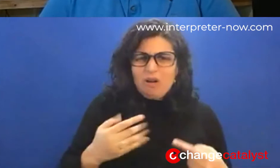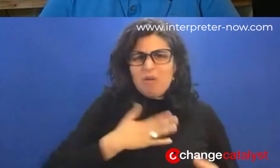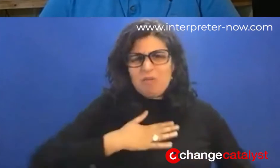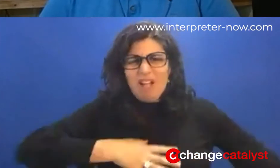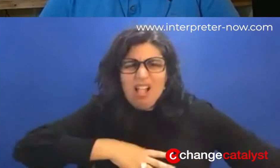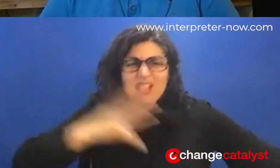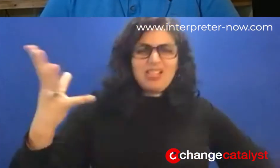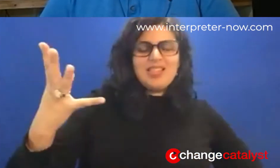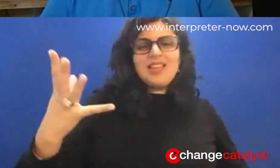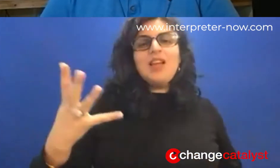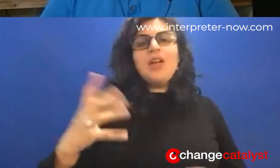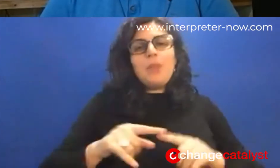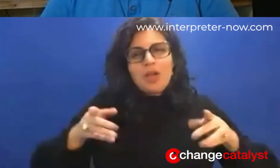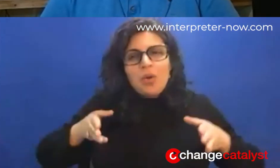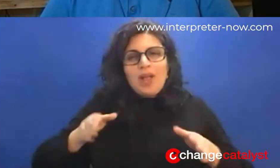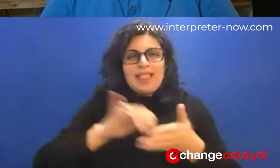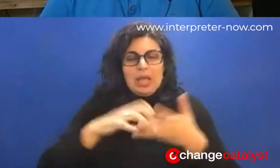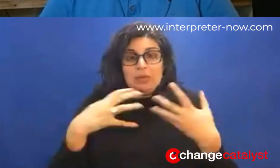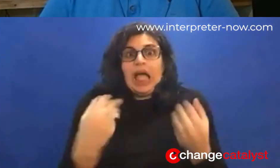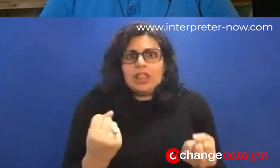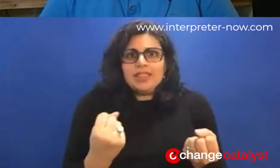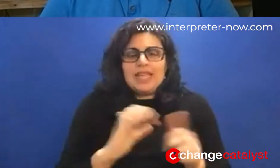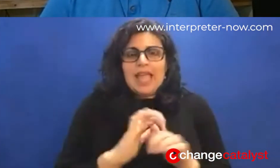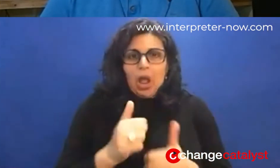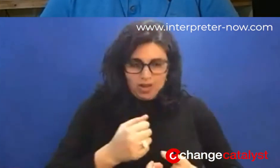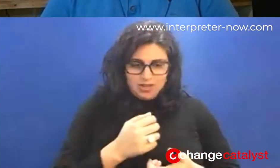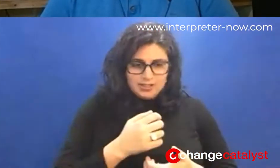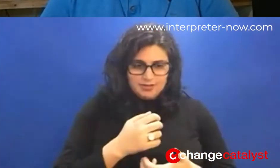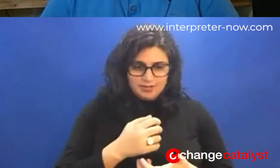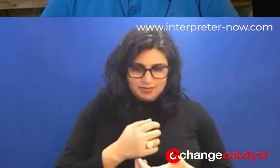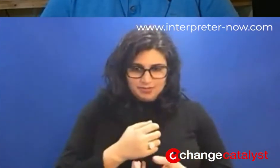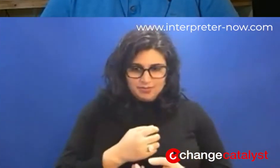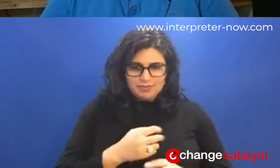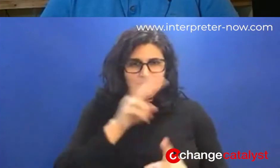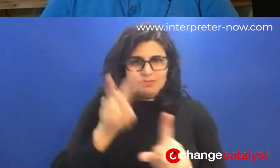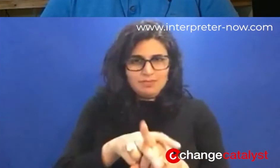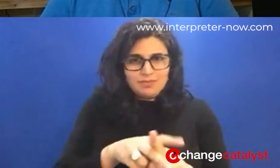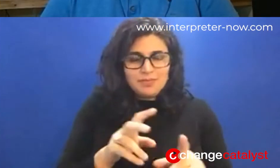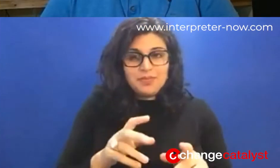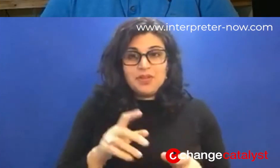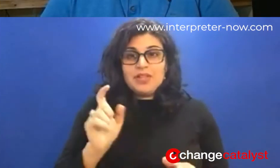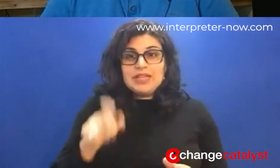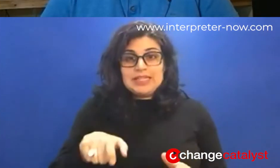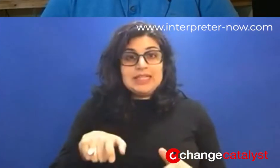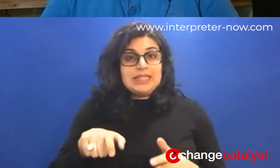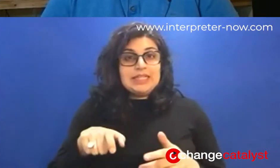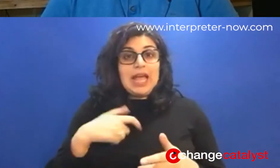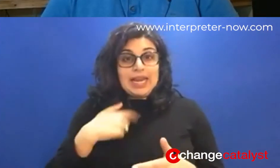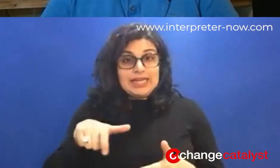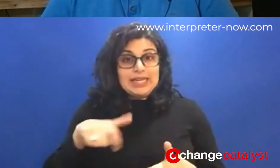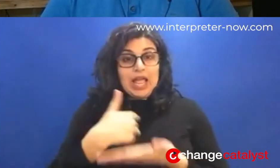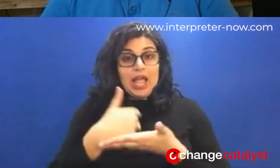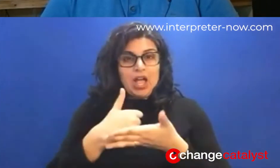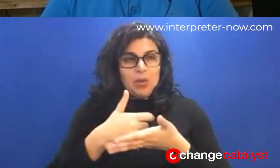was healthy. So what that meant for me is I needed help to deal with that. That